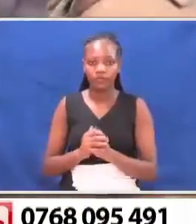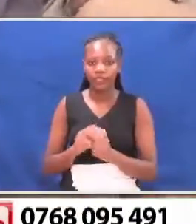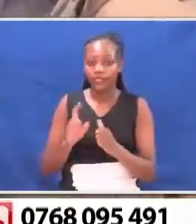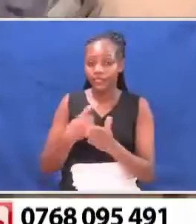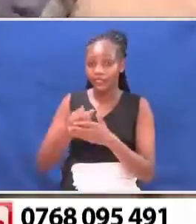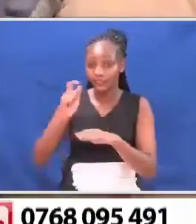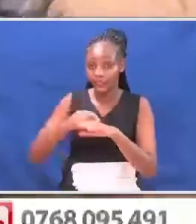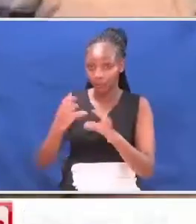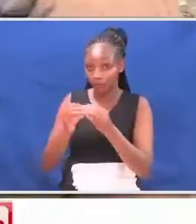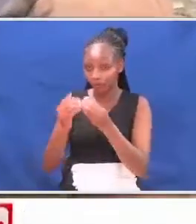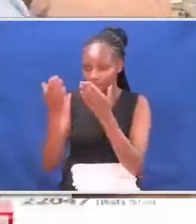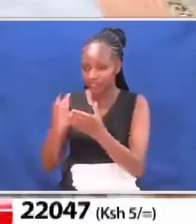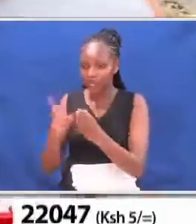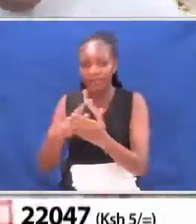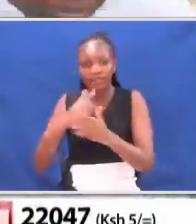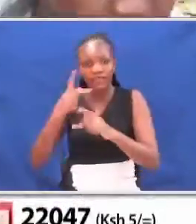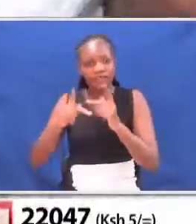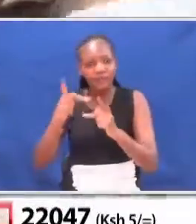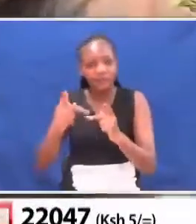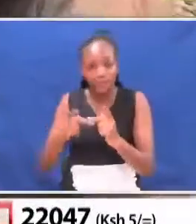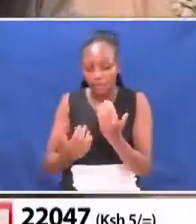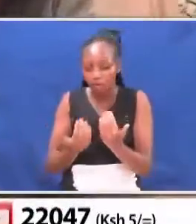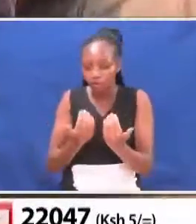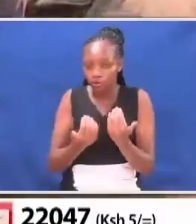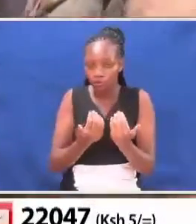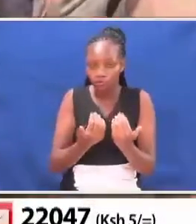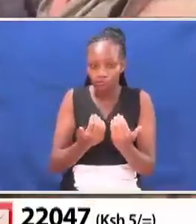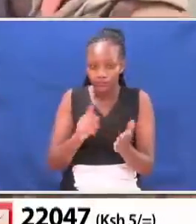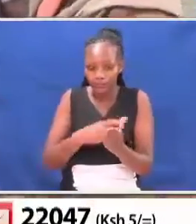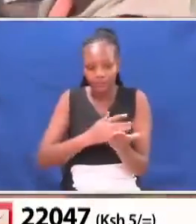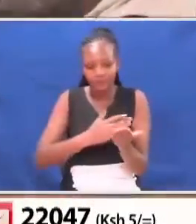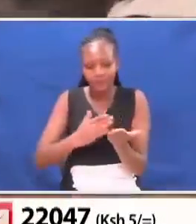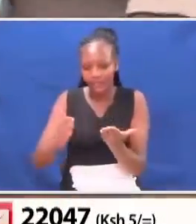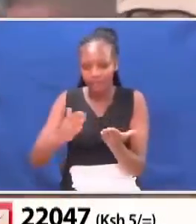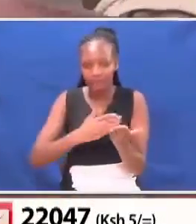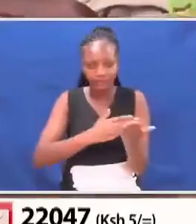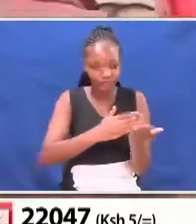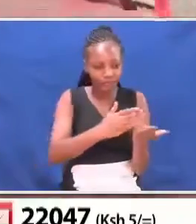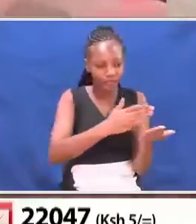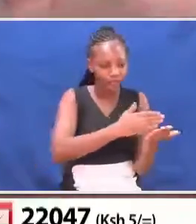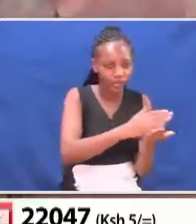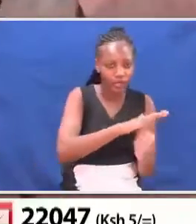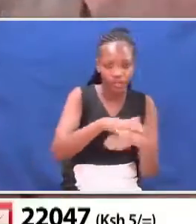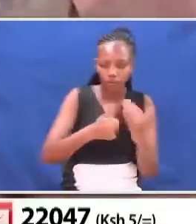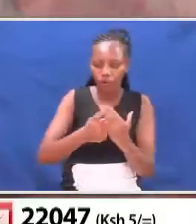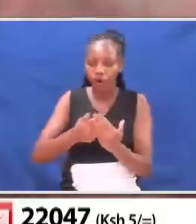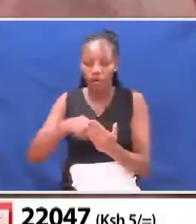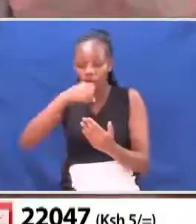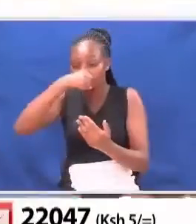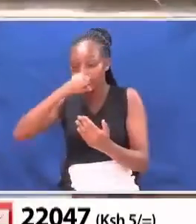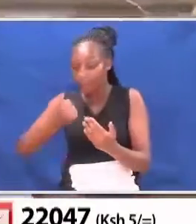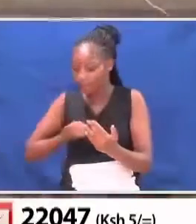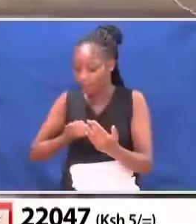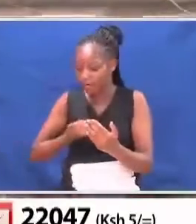Once we set foot there, the process to pour the porridge on each cup belonging to every street boy, girl, man and